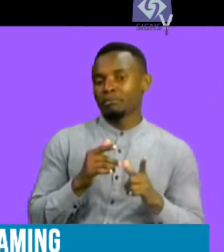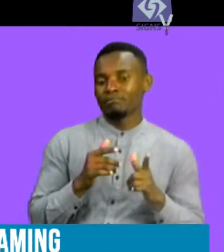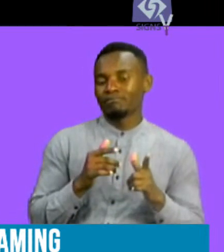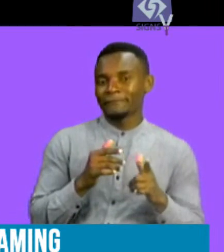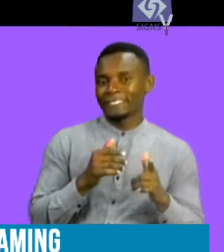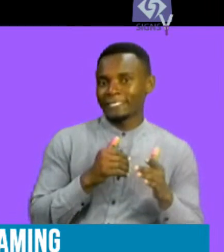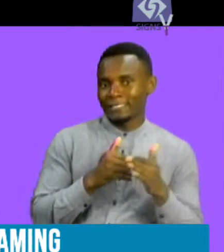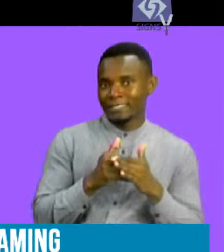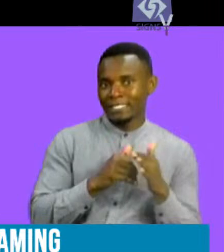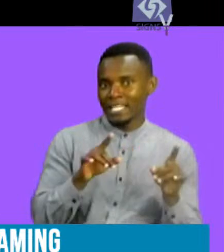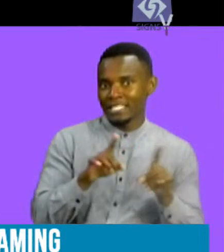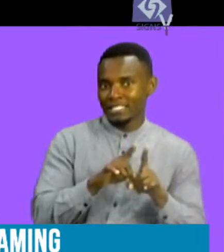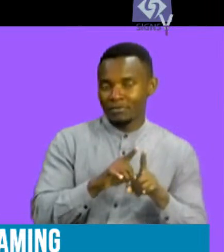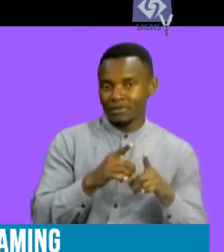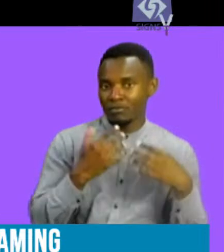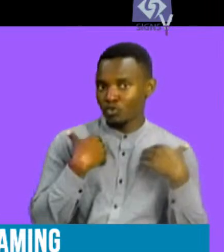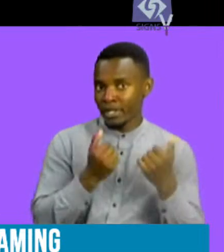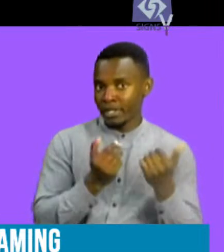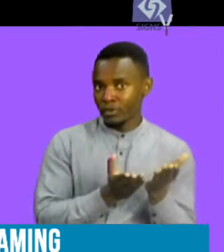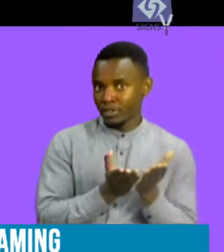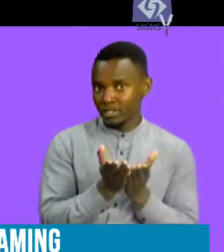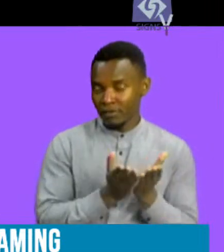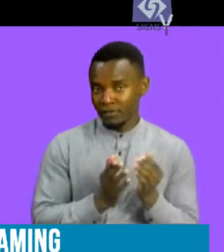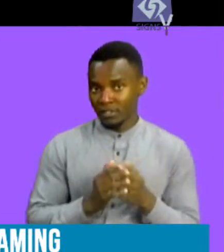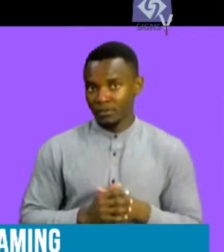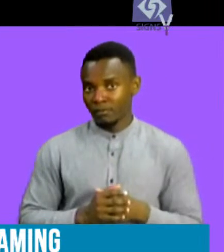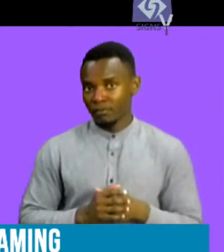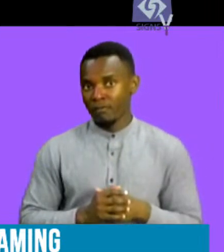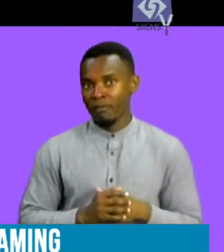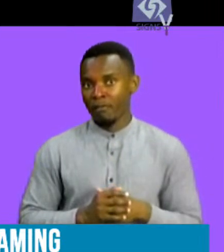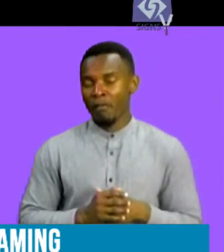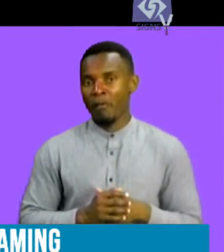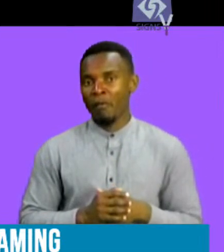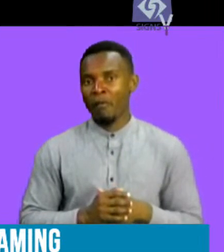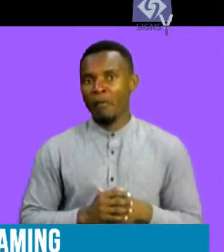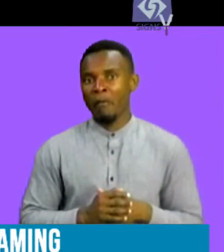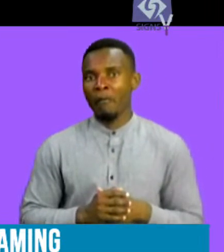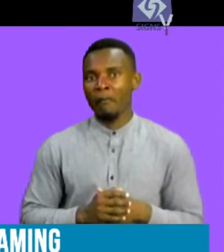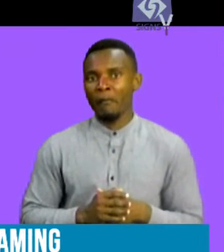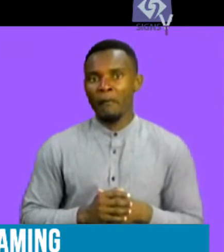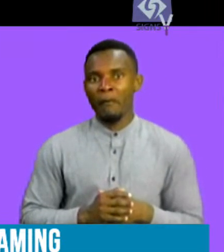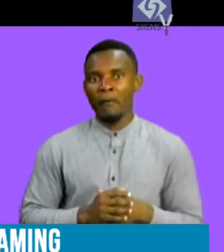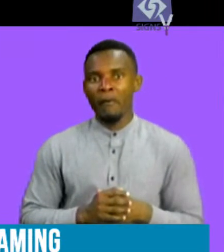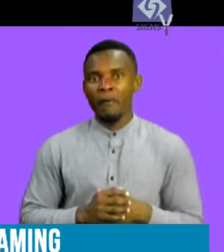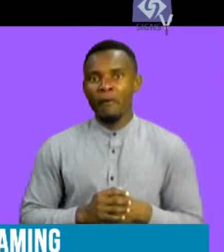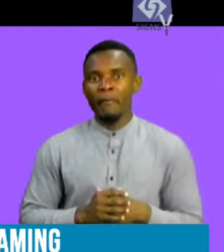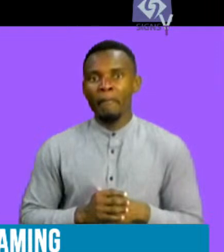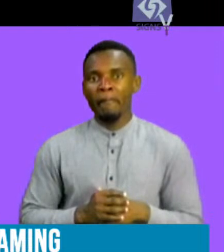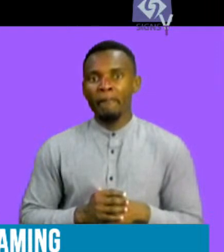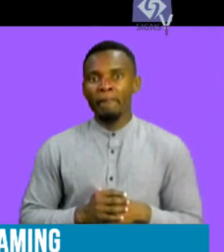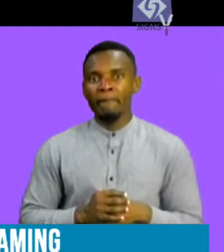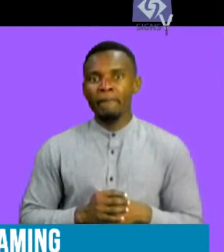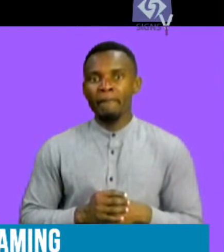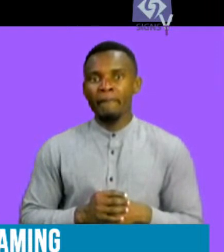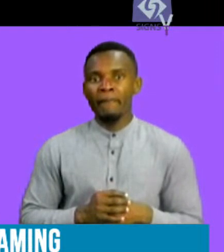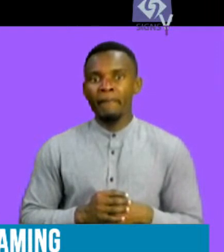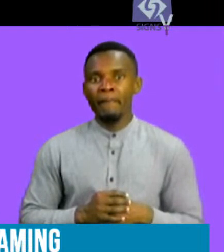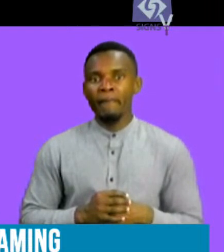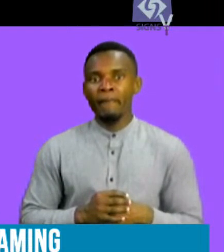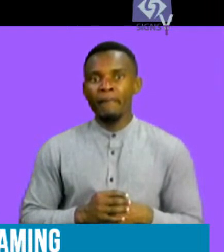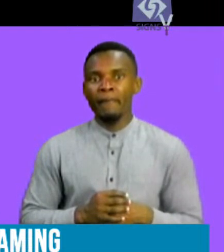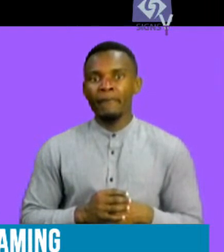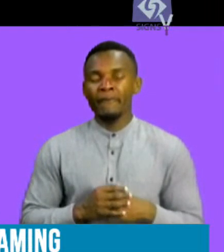to one another. So the health services, you see, maybe I've gone to